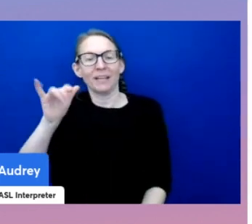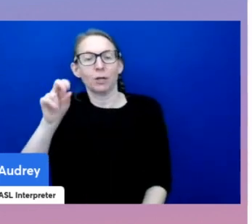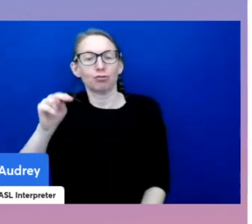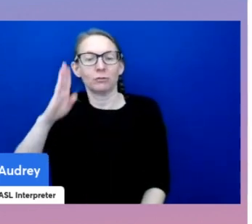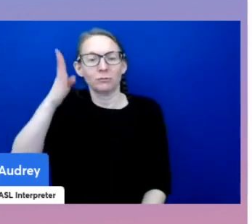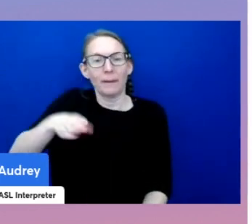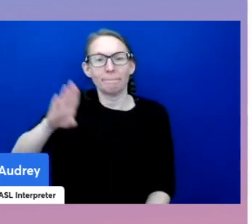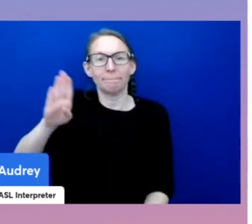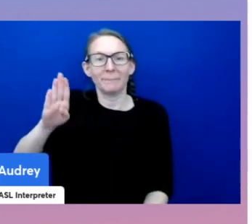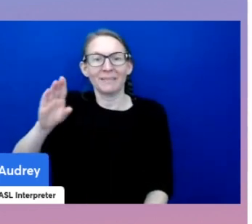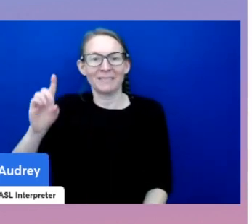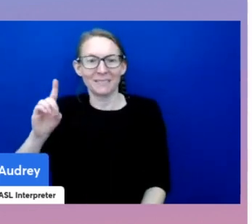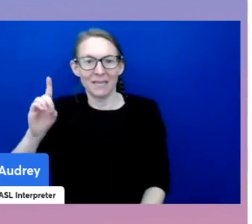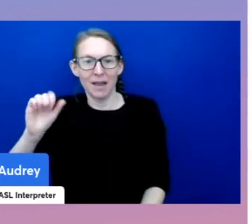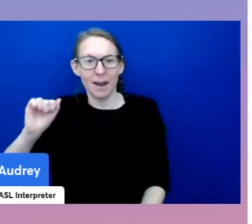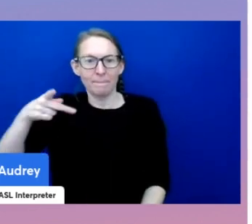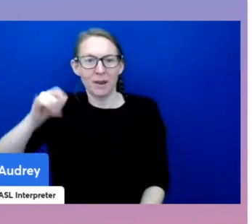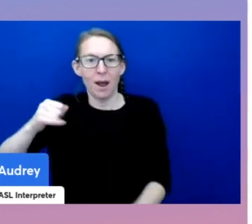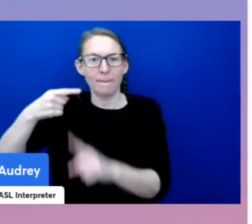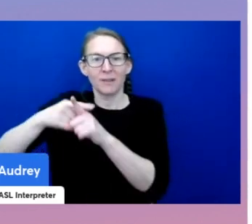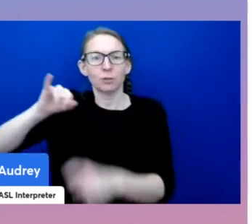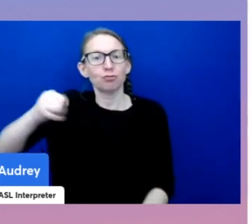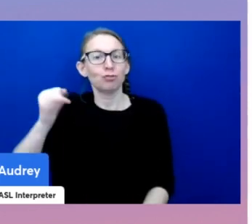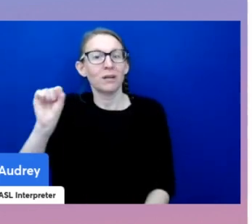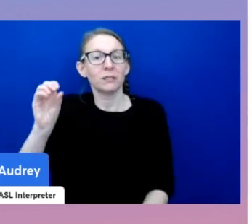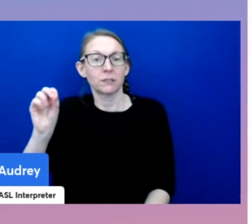application/bnd.api plus JSON.